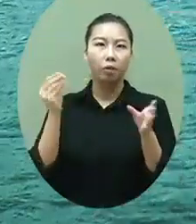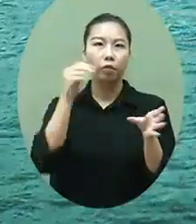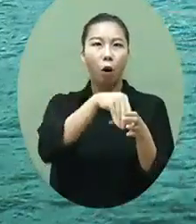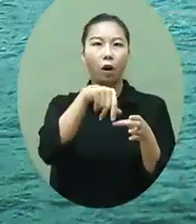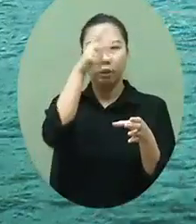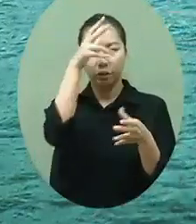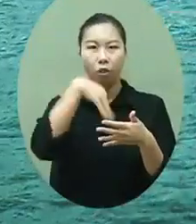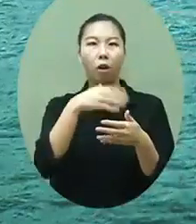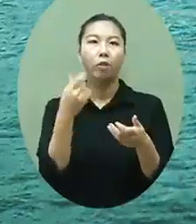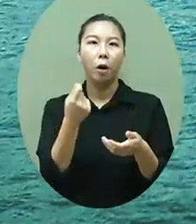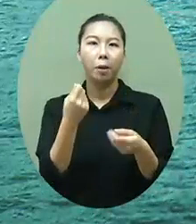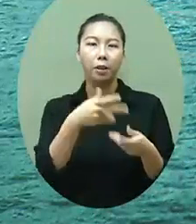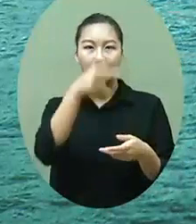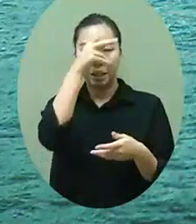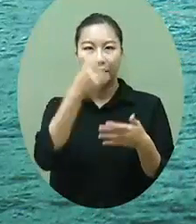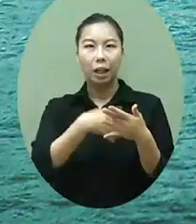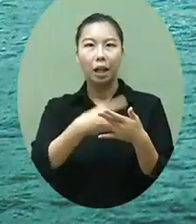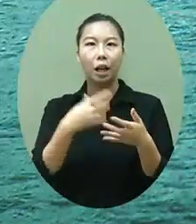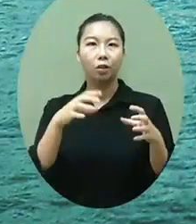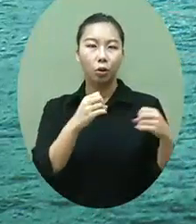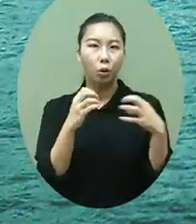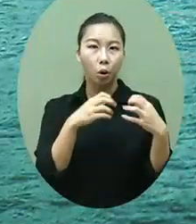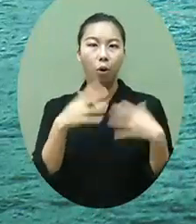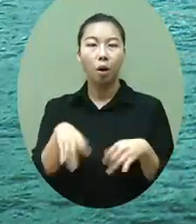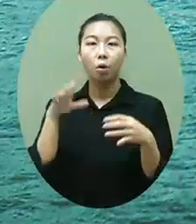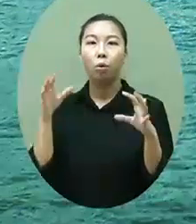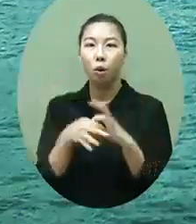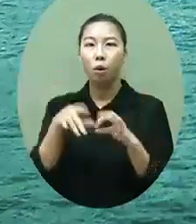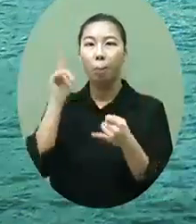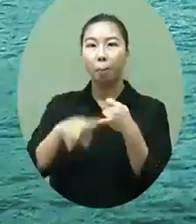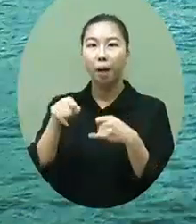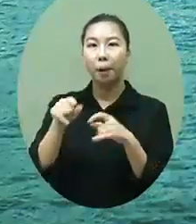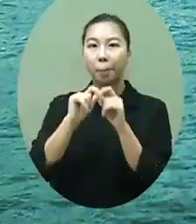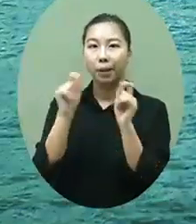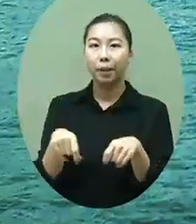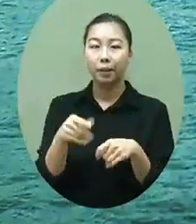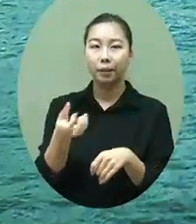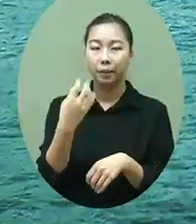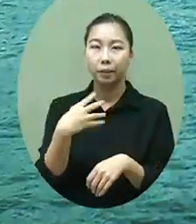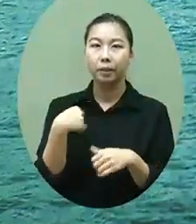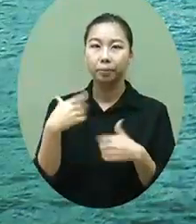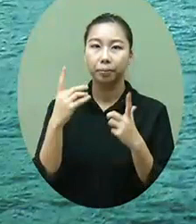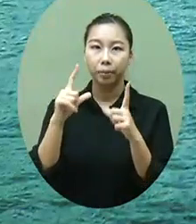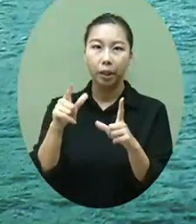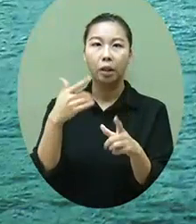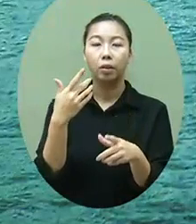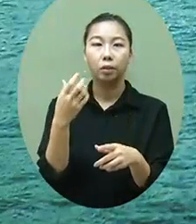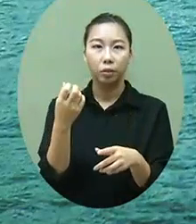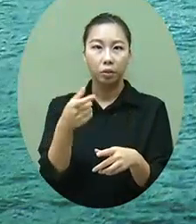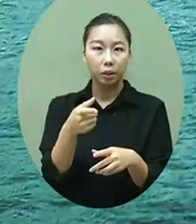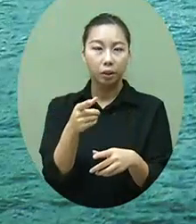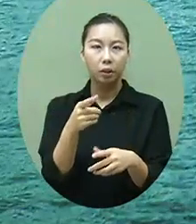policy. Leave me for the last one. We have not exclude the